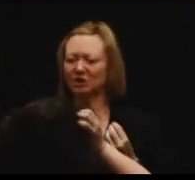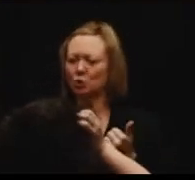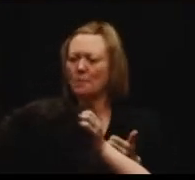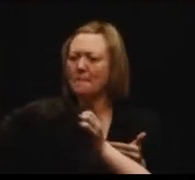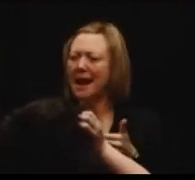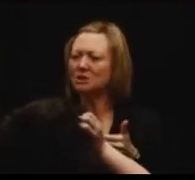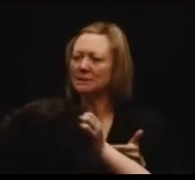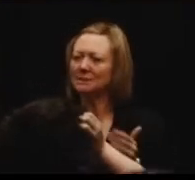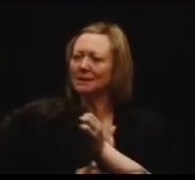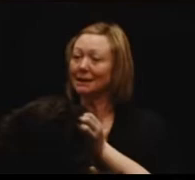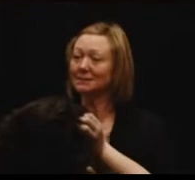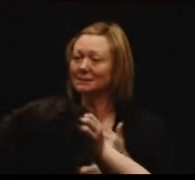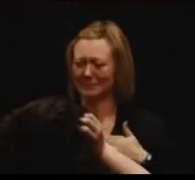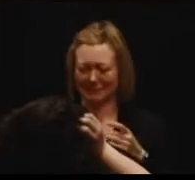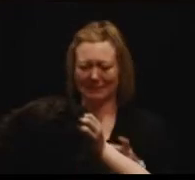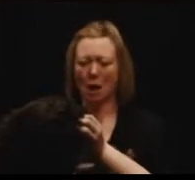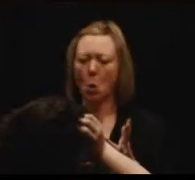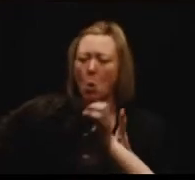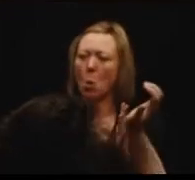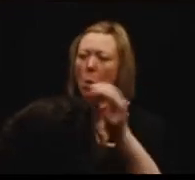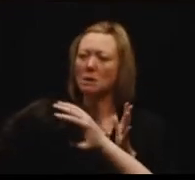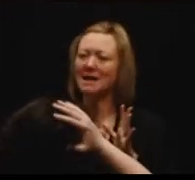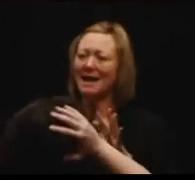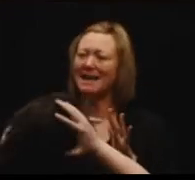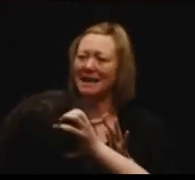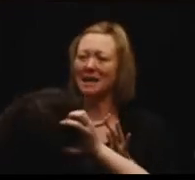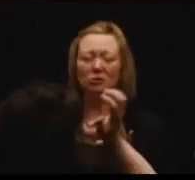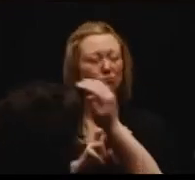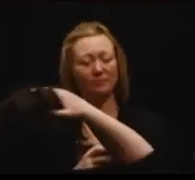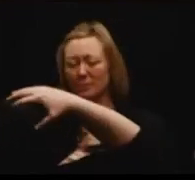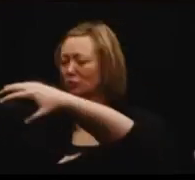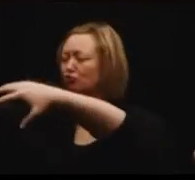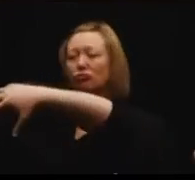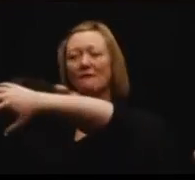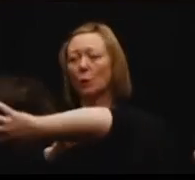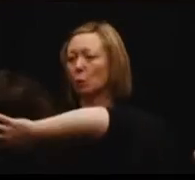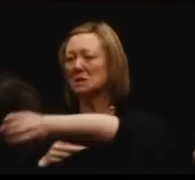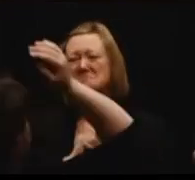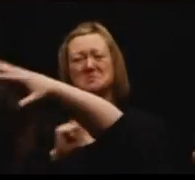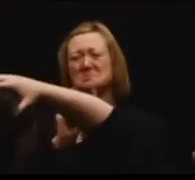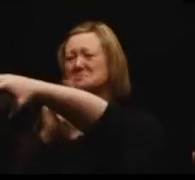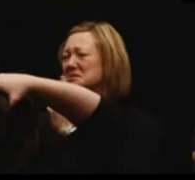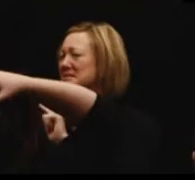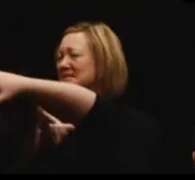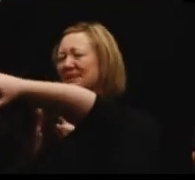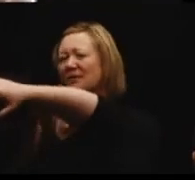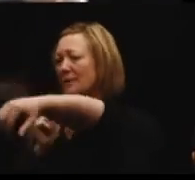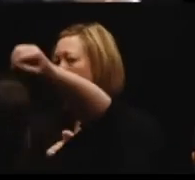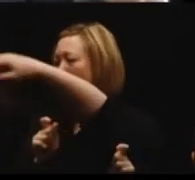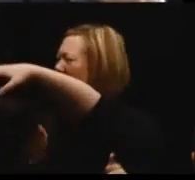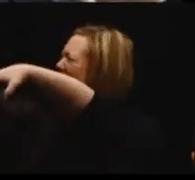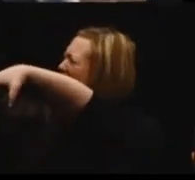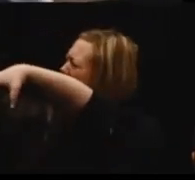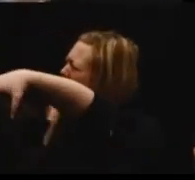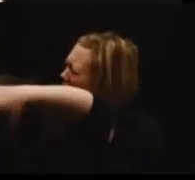I've moved from Waitaki, went up and down the country, met all sorts of different people all over the place. So this was an apprenticeship training program?